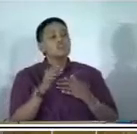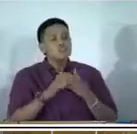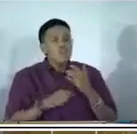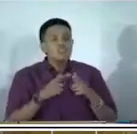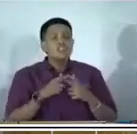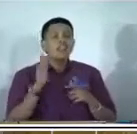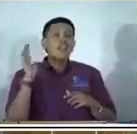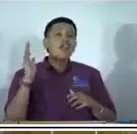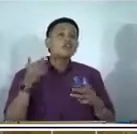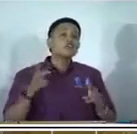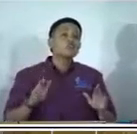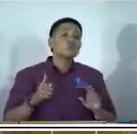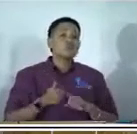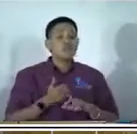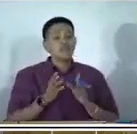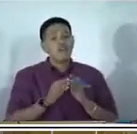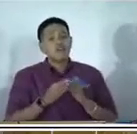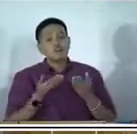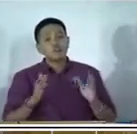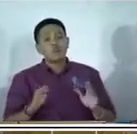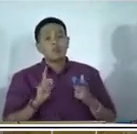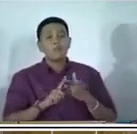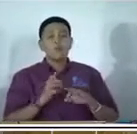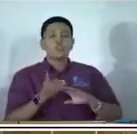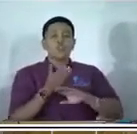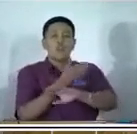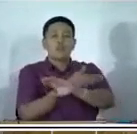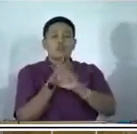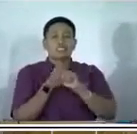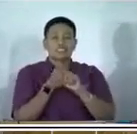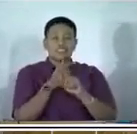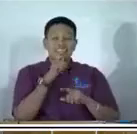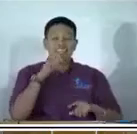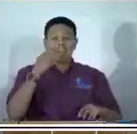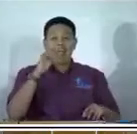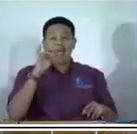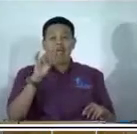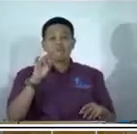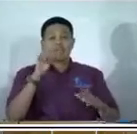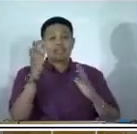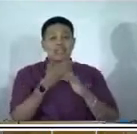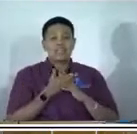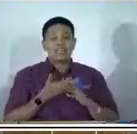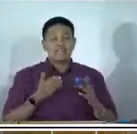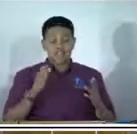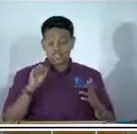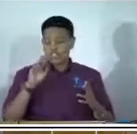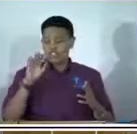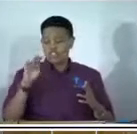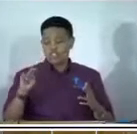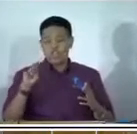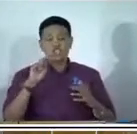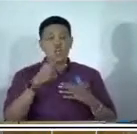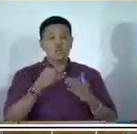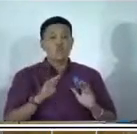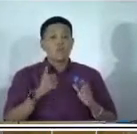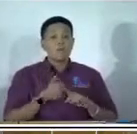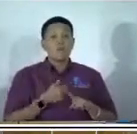rooms, and upgrading of the cardiology hybrid intervention surgery room and the neonatal intensive care